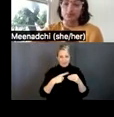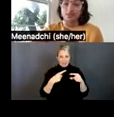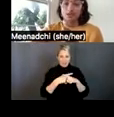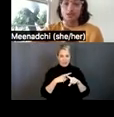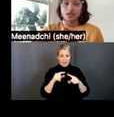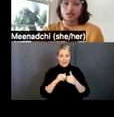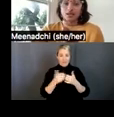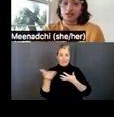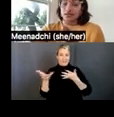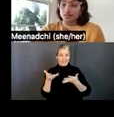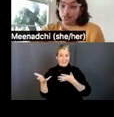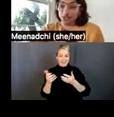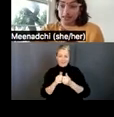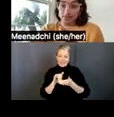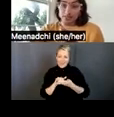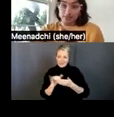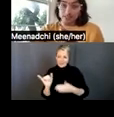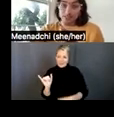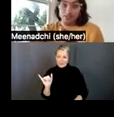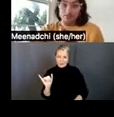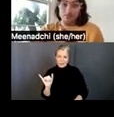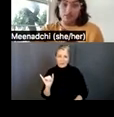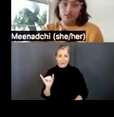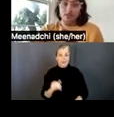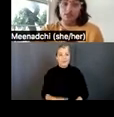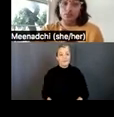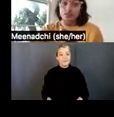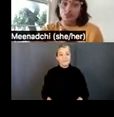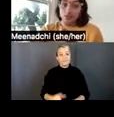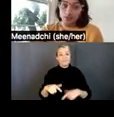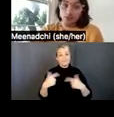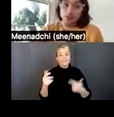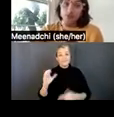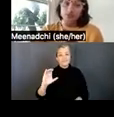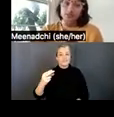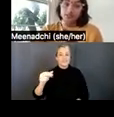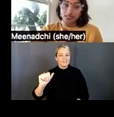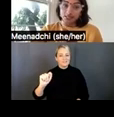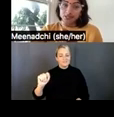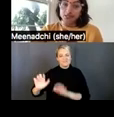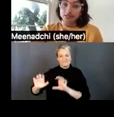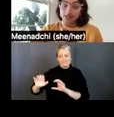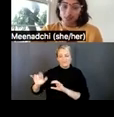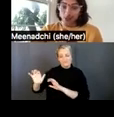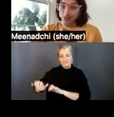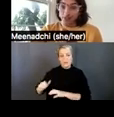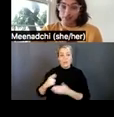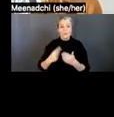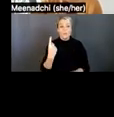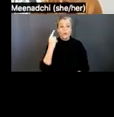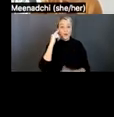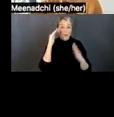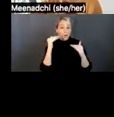it. So a chat thread invitation is, what is one hope or intention that brought you